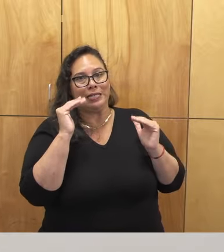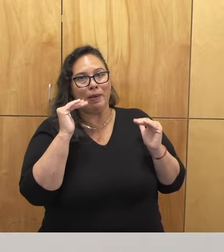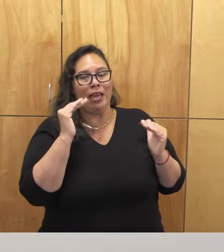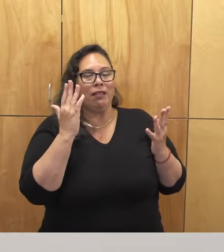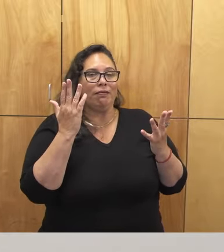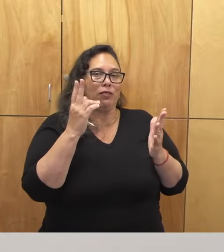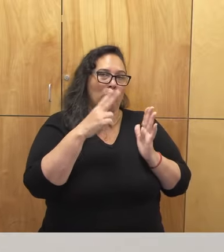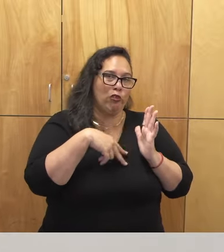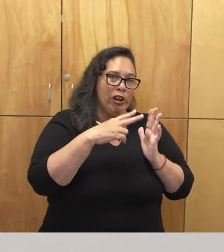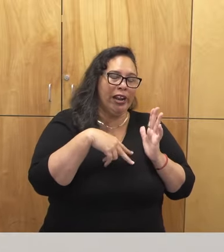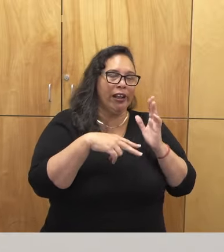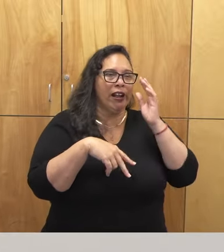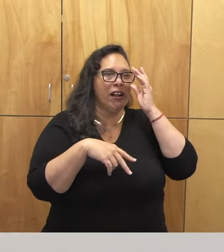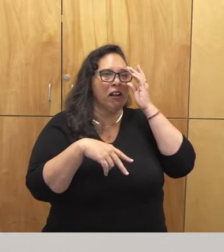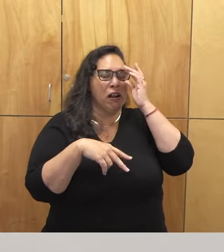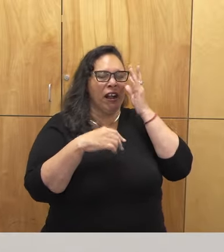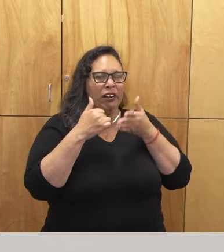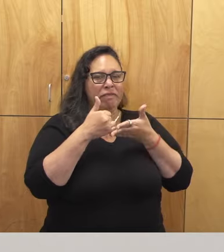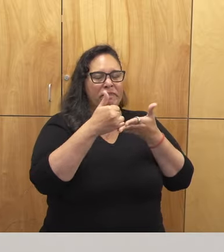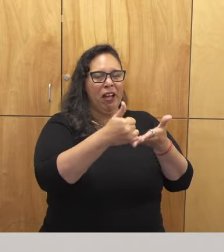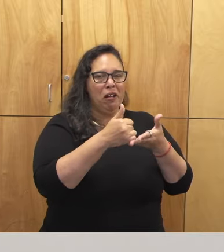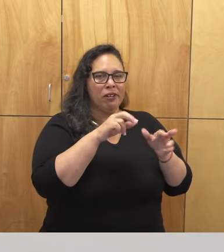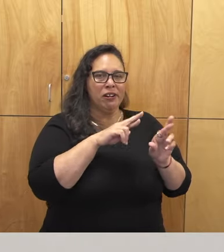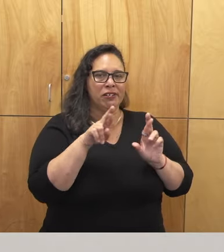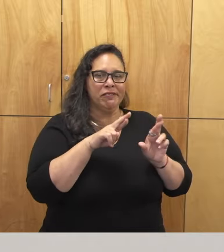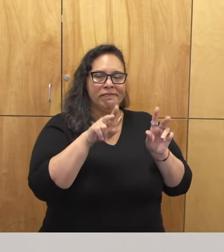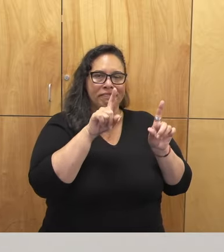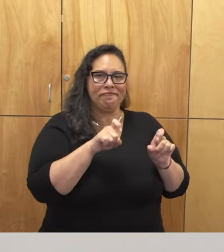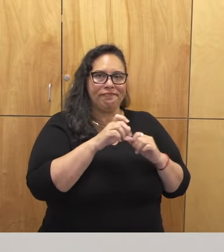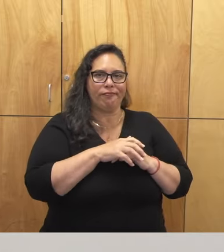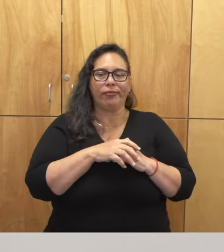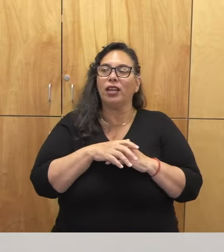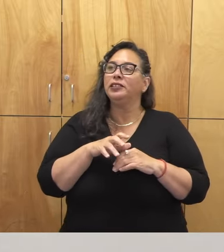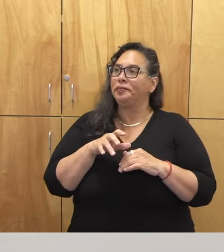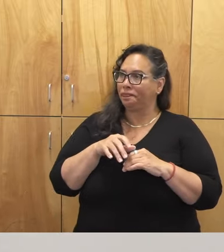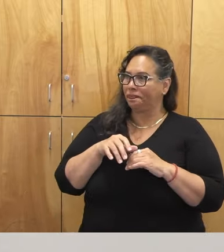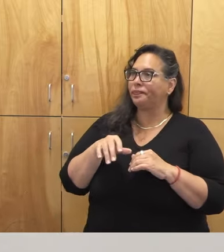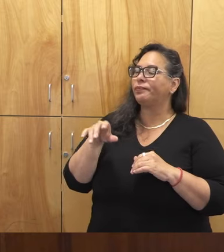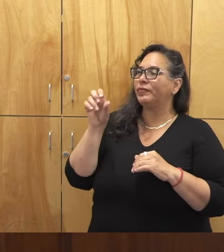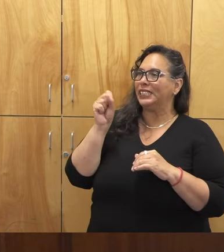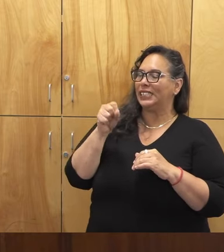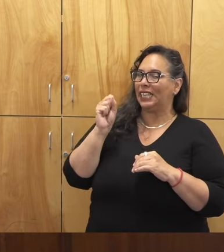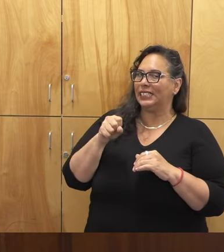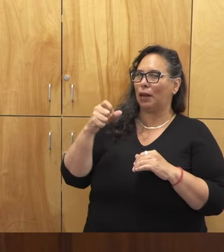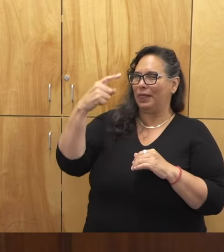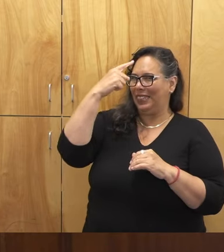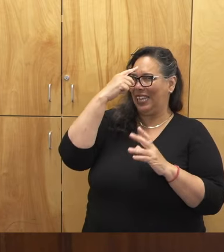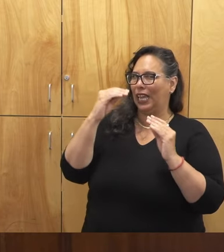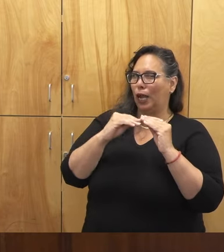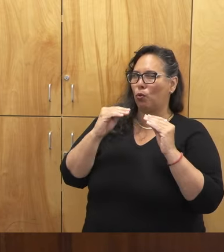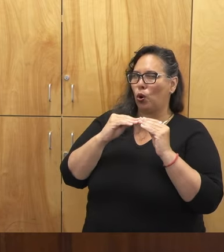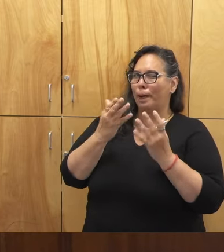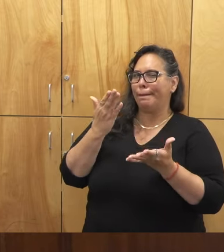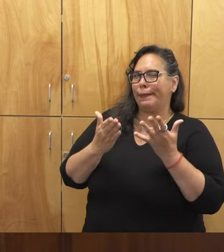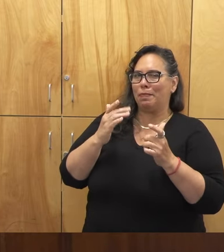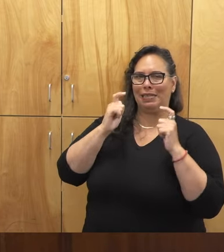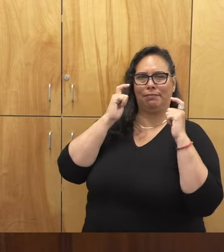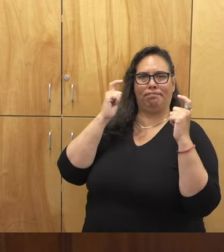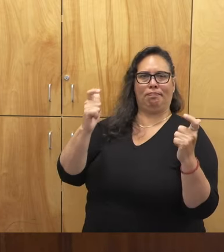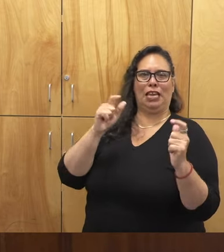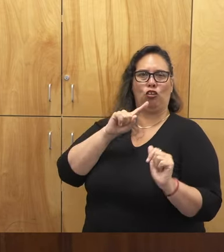expect with reading, that then help them prepare for that. Yeah, and I'm thinking more, Mr. Zane, maybe this is a Dr. Baker big